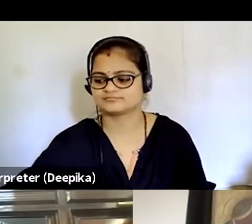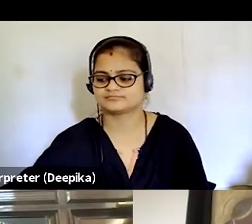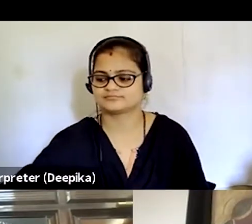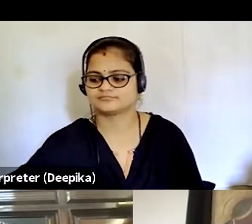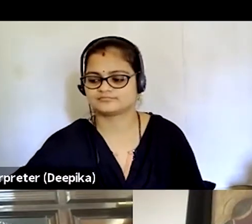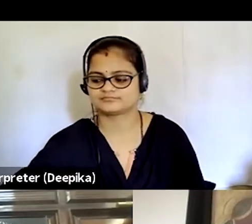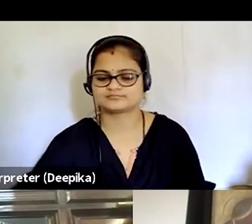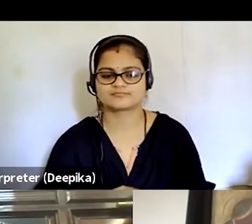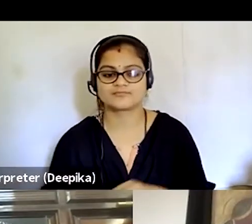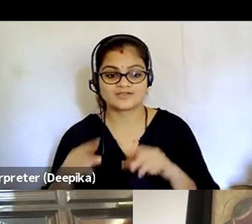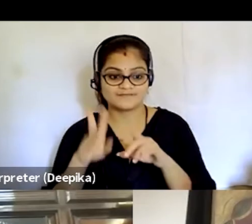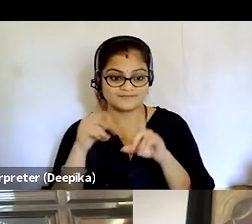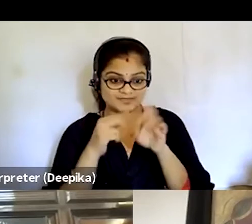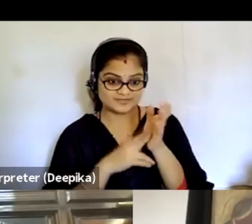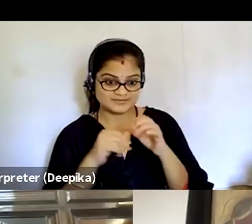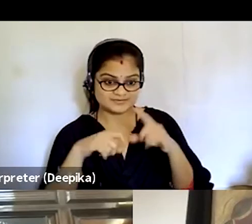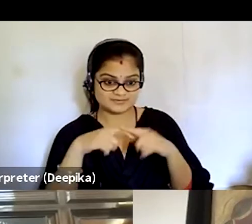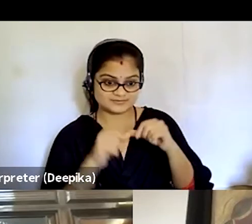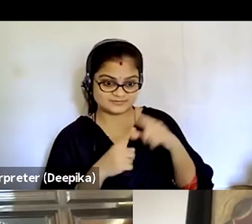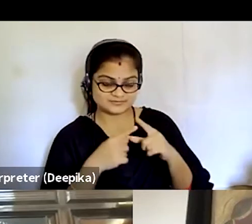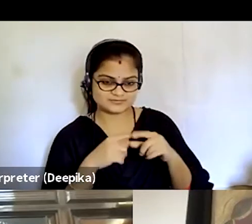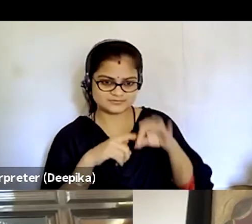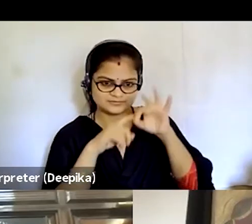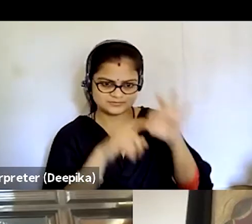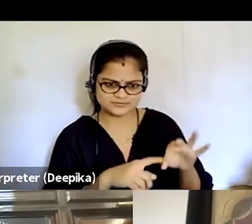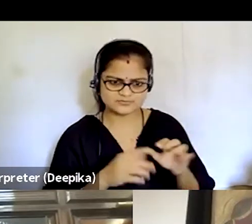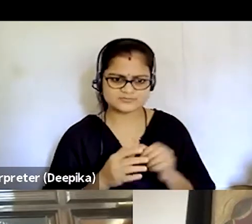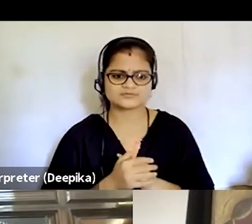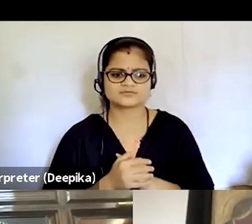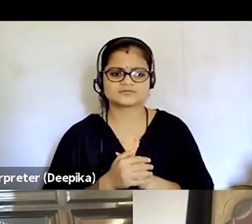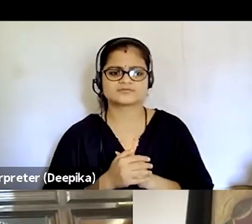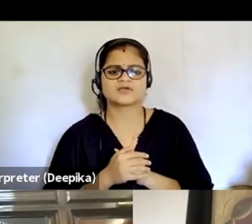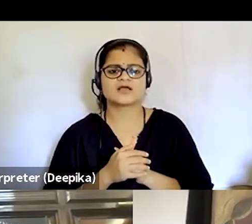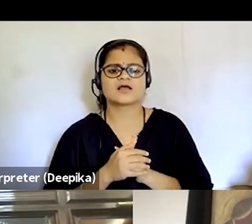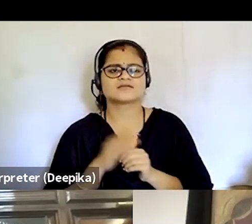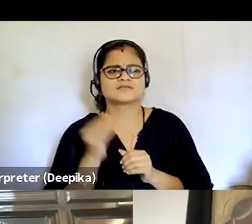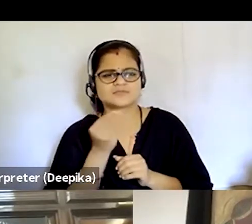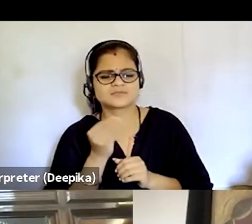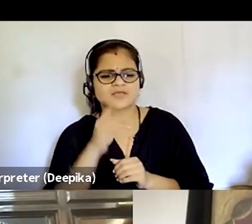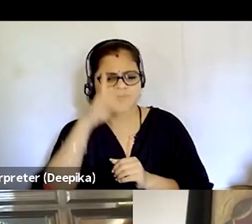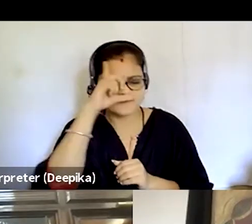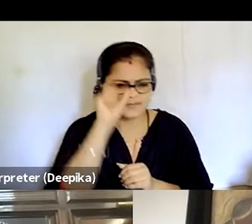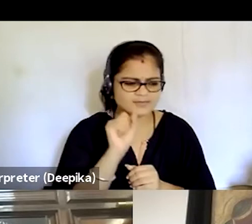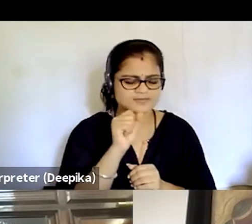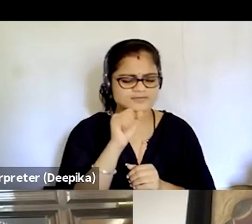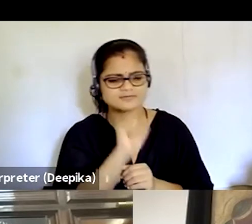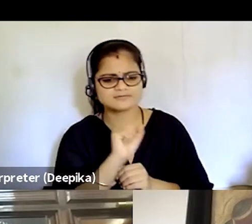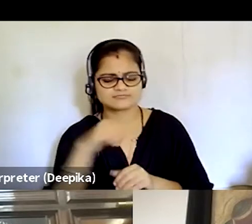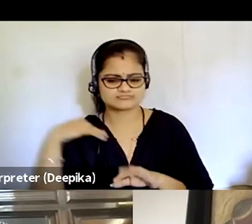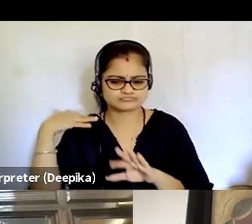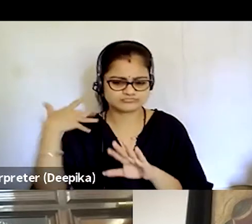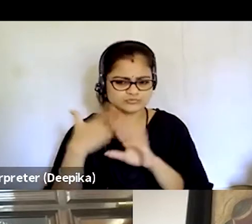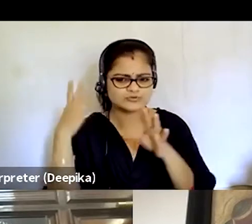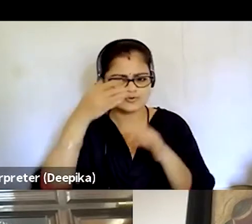Venkat, I wanted to ask you, do you have any, moments, iconic maybe moments or memories that stand out from all the concerts